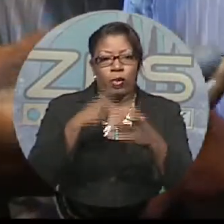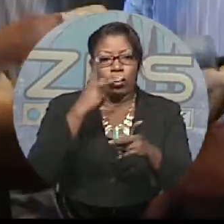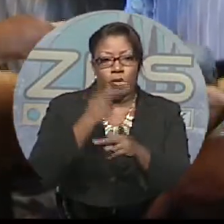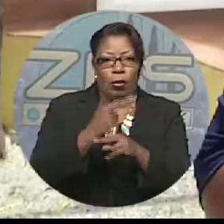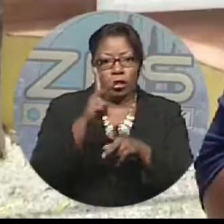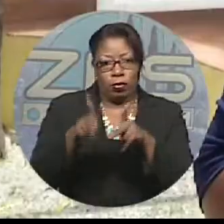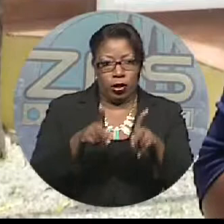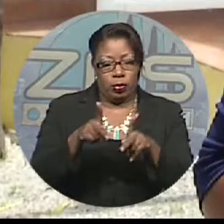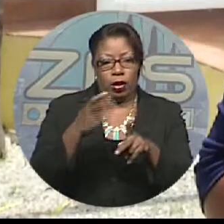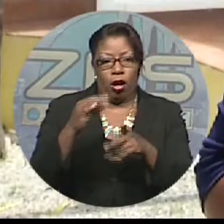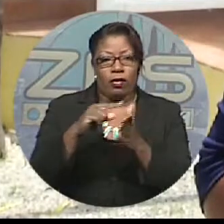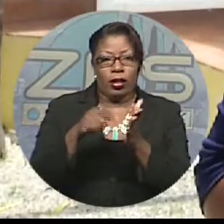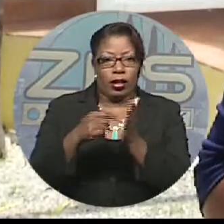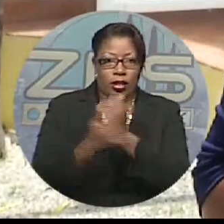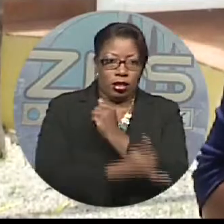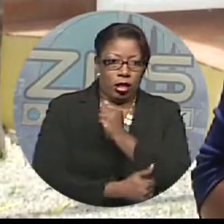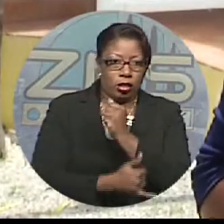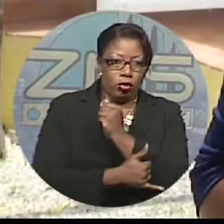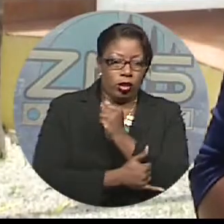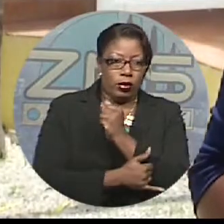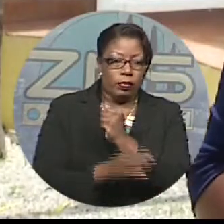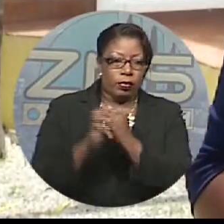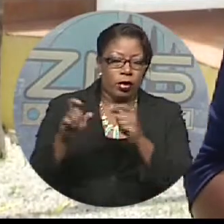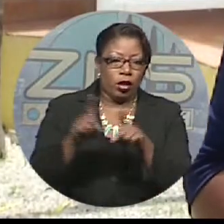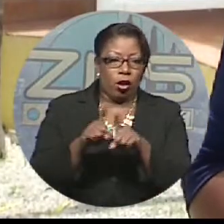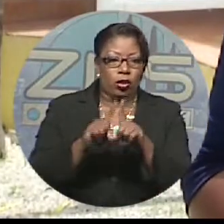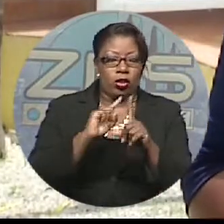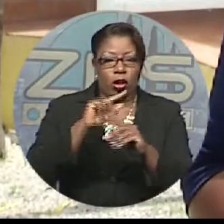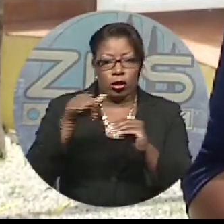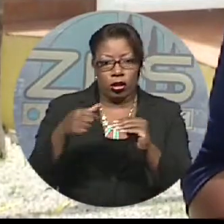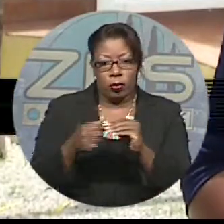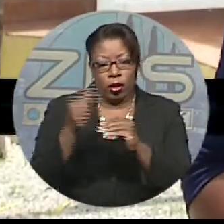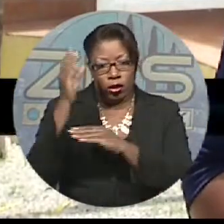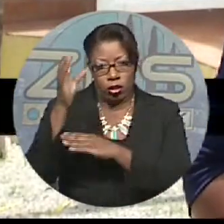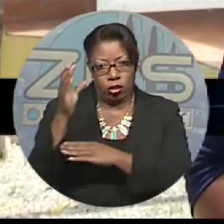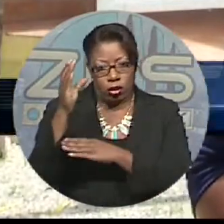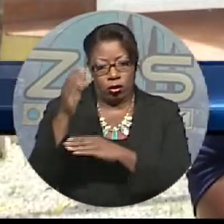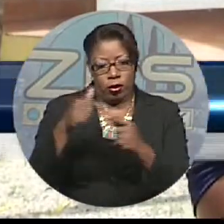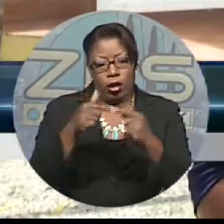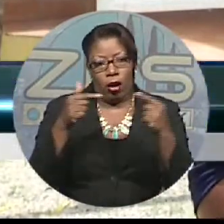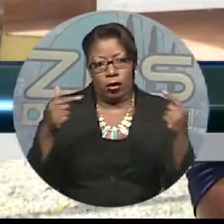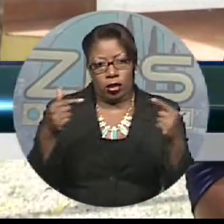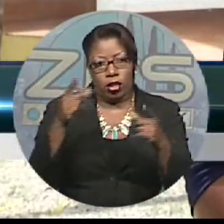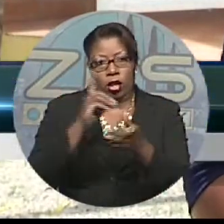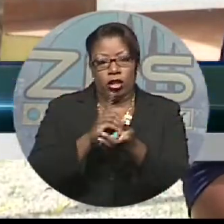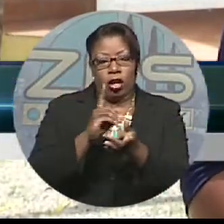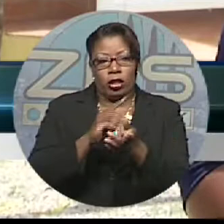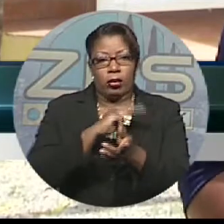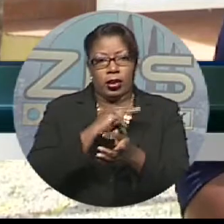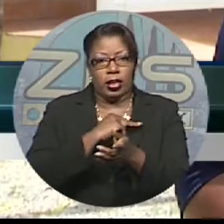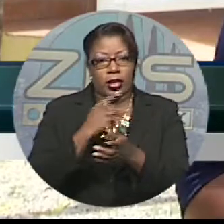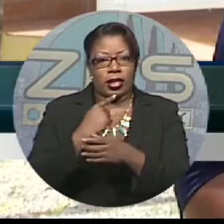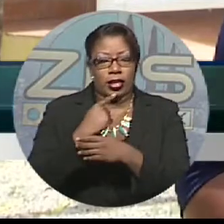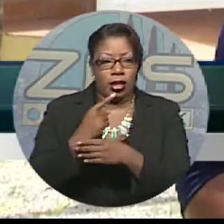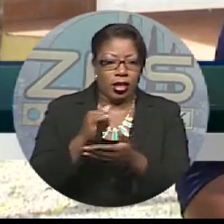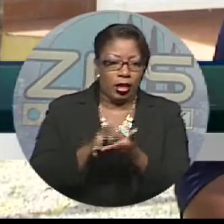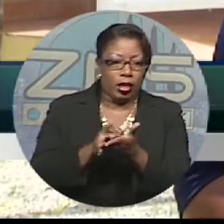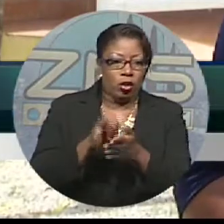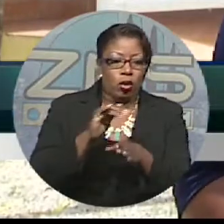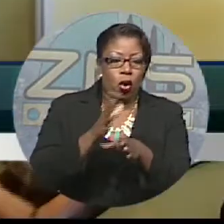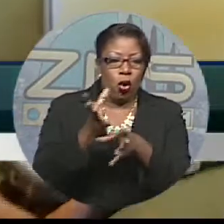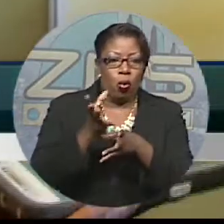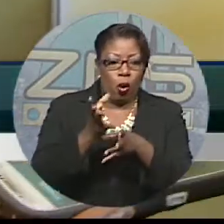of this country. Now, Mr. Christie also addressed concerns reported by opposition leader Dr. Hubert Minnis, who's called for an